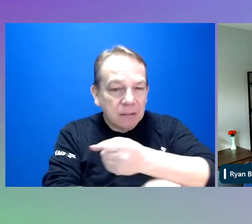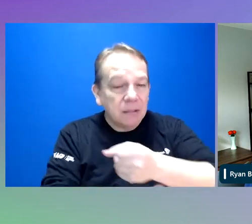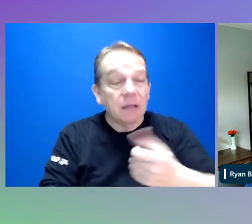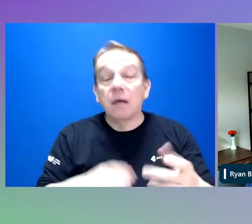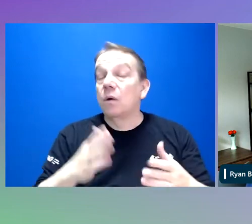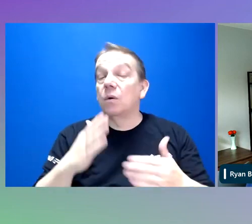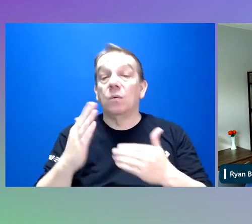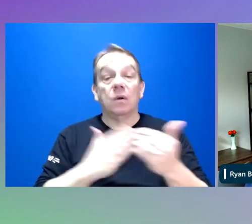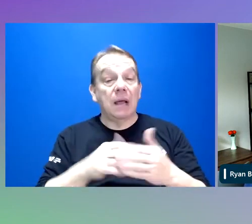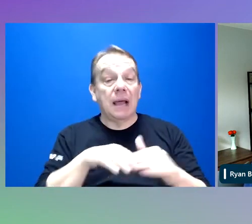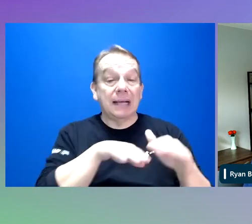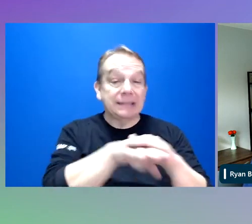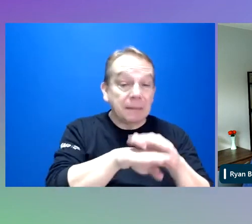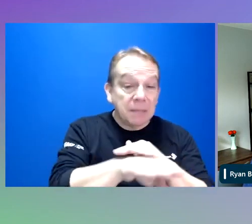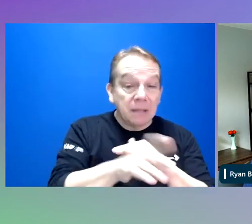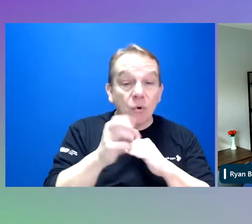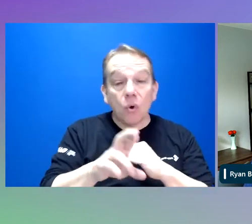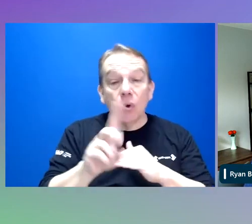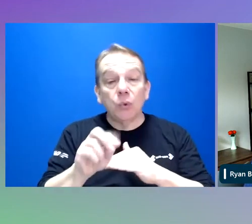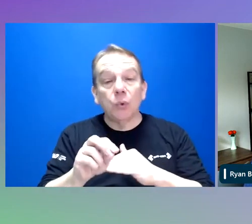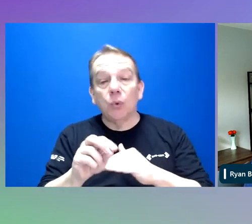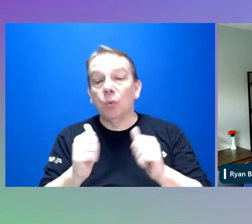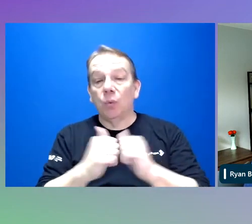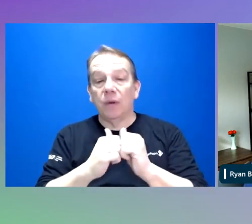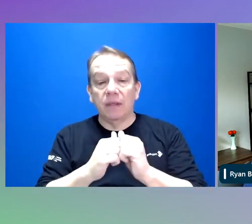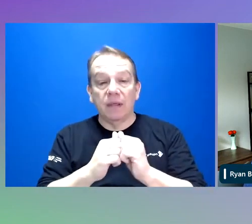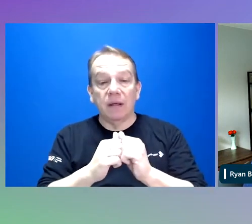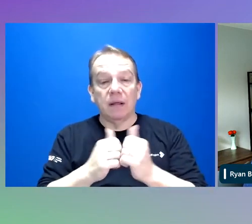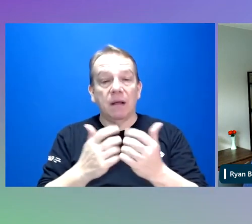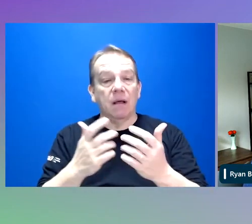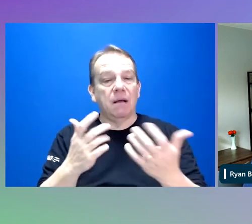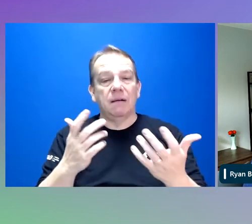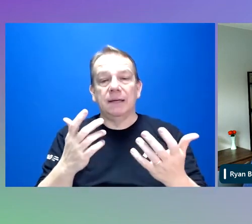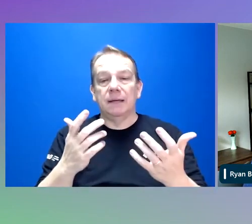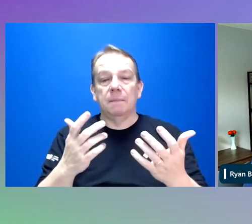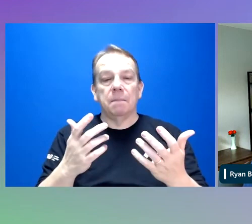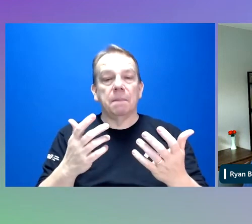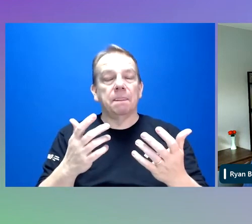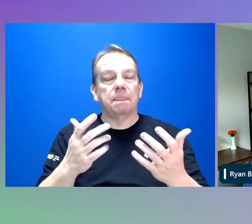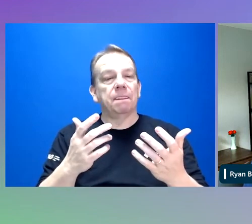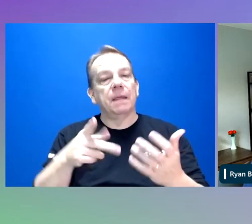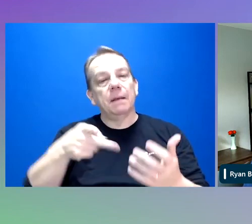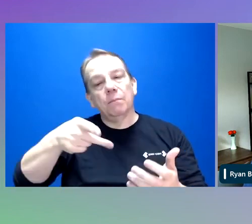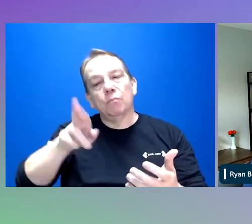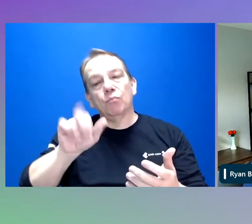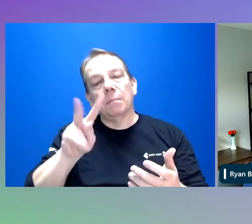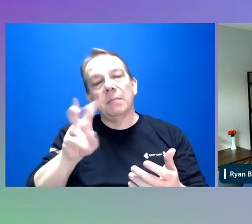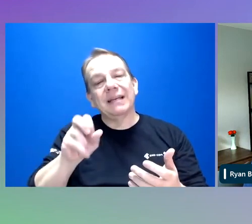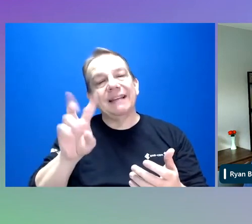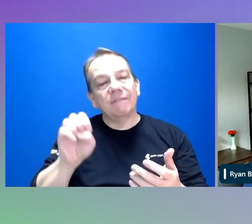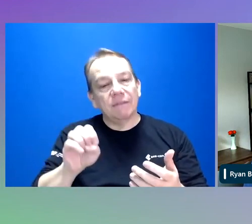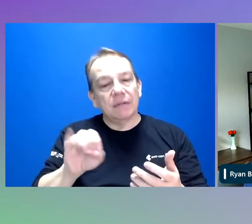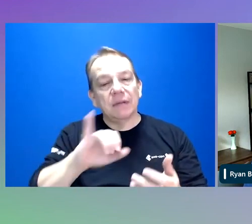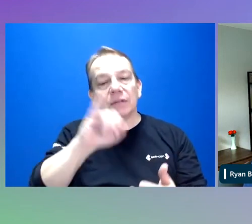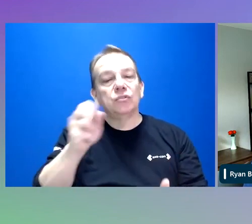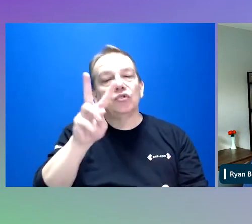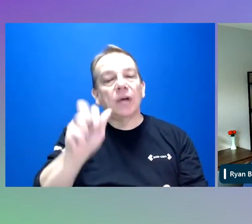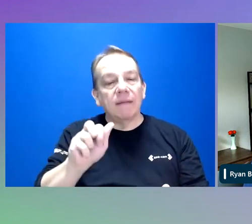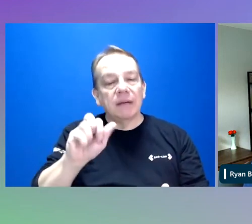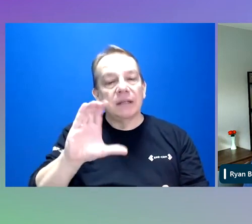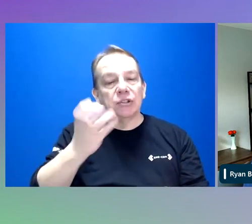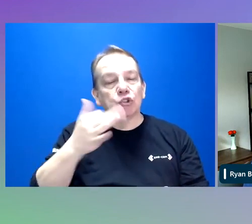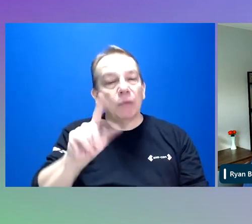discipline of accessibility or whether it's to do with like the fundamental like primitives and things and in JavaScript, like learn how to